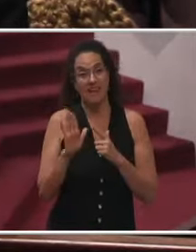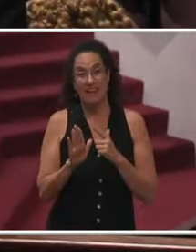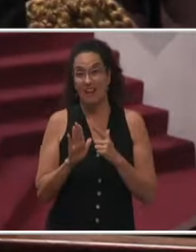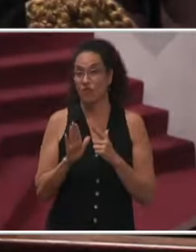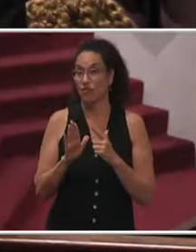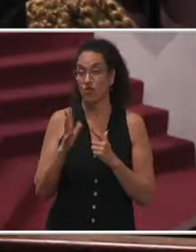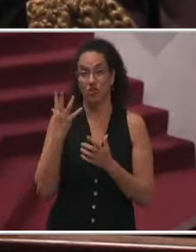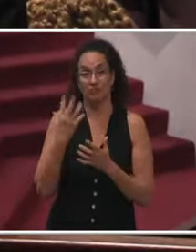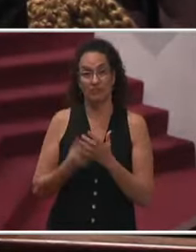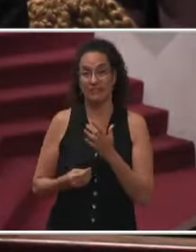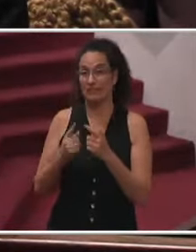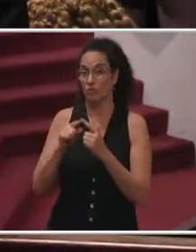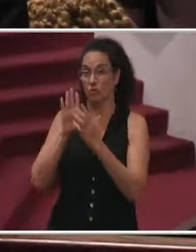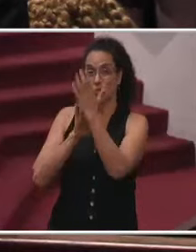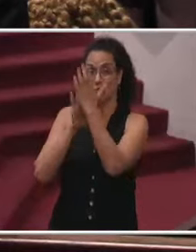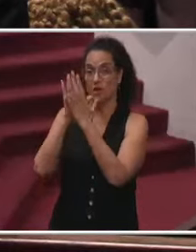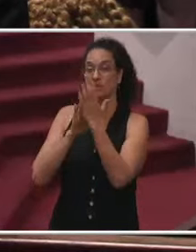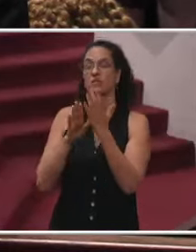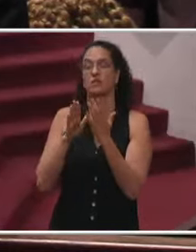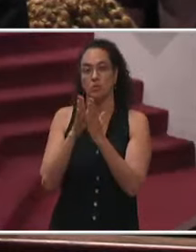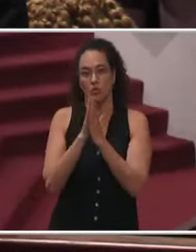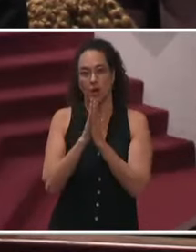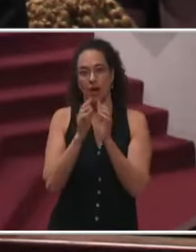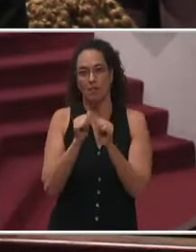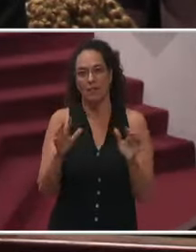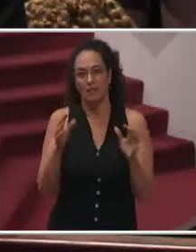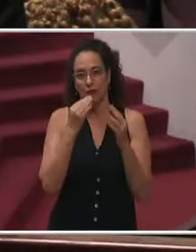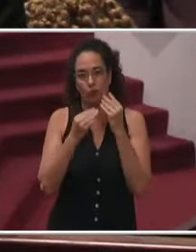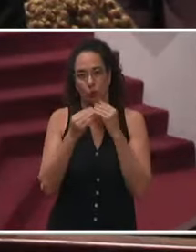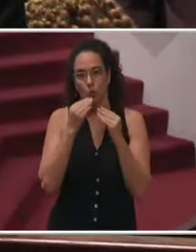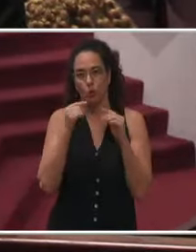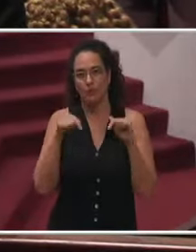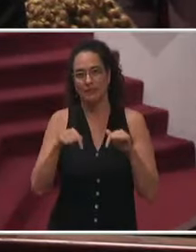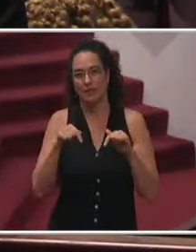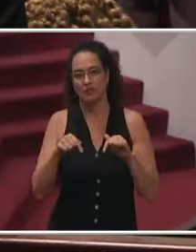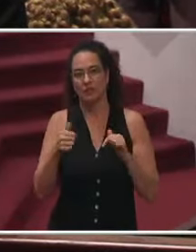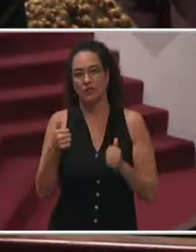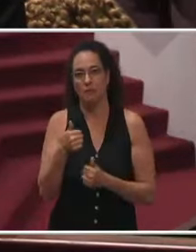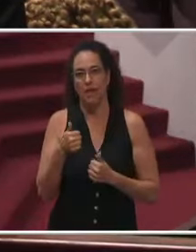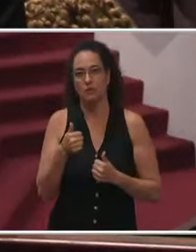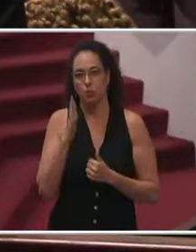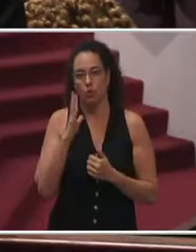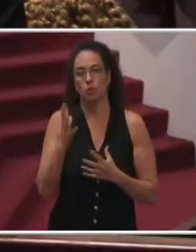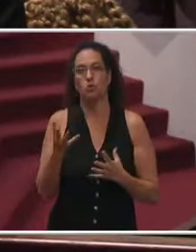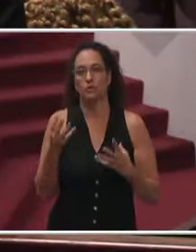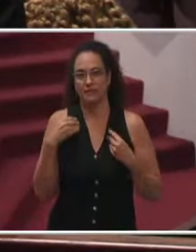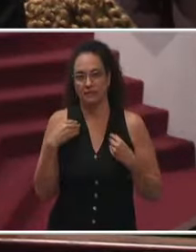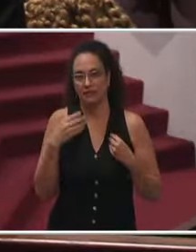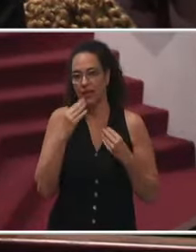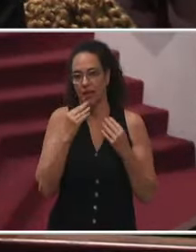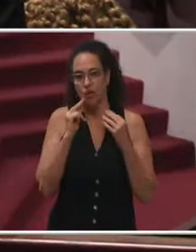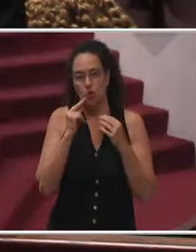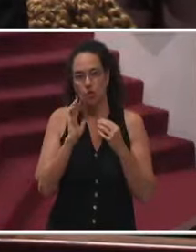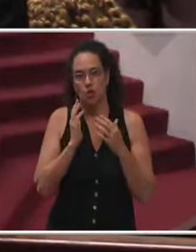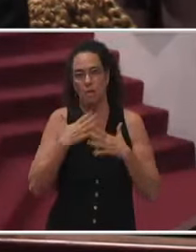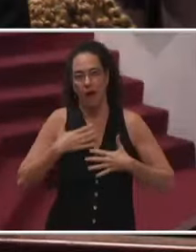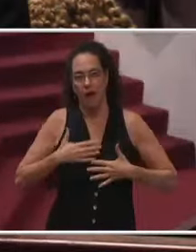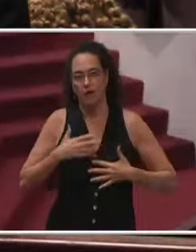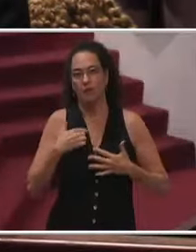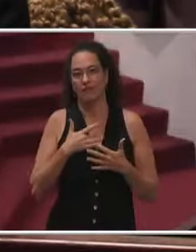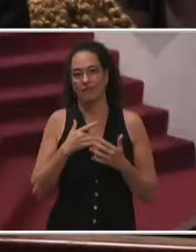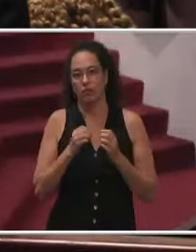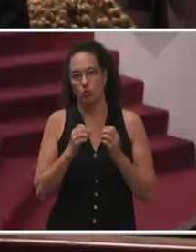I pray a blessing over the food downstairs that we are about to receive, that it would be nourishment to our bodies, that we might be strengthened to continue to do